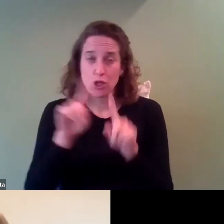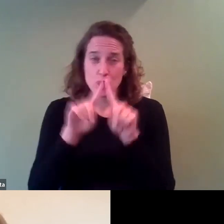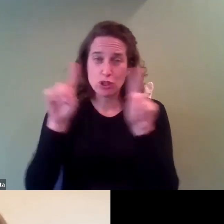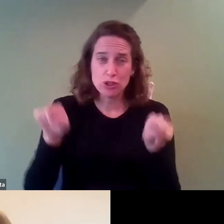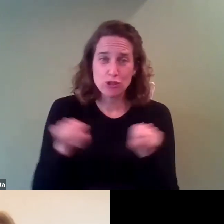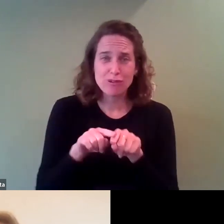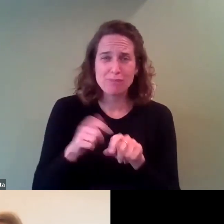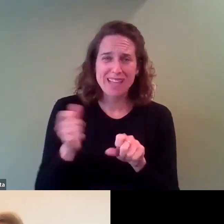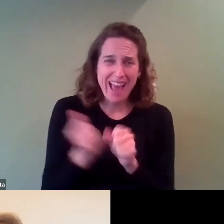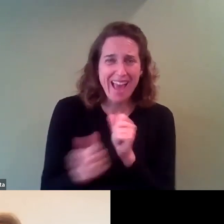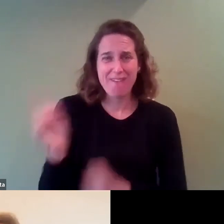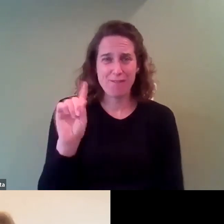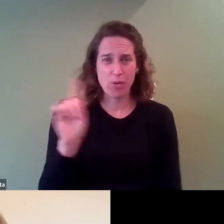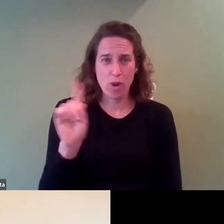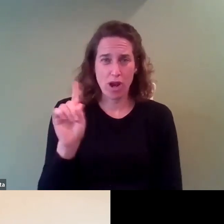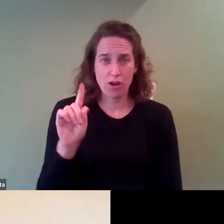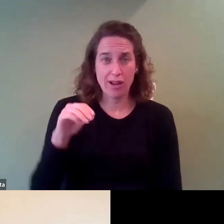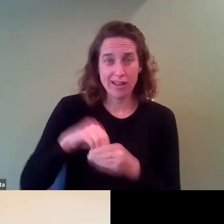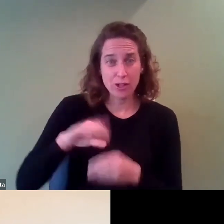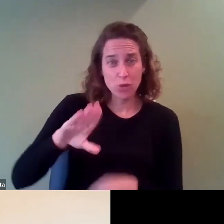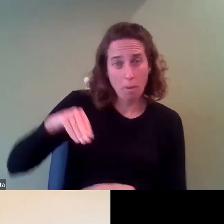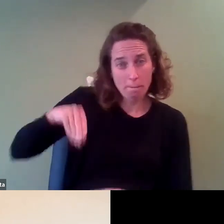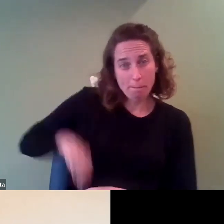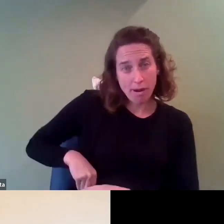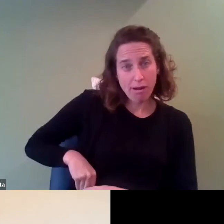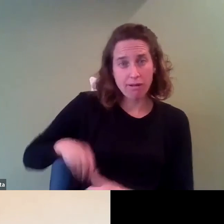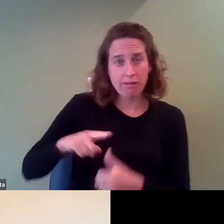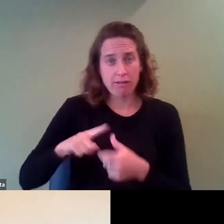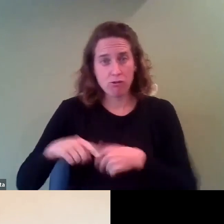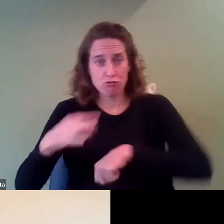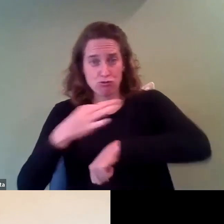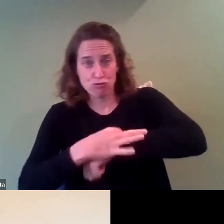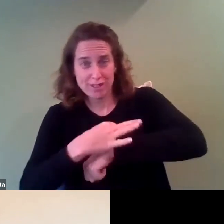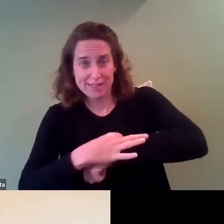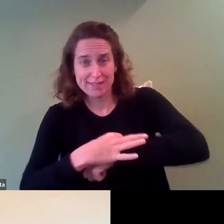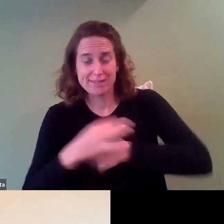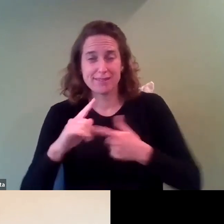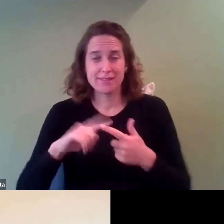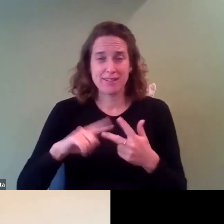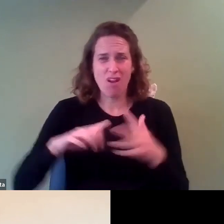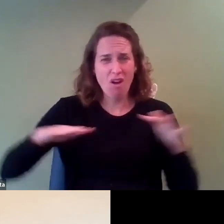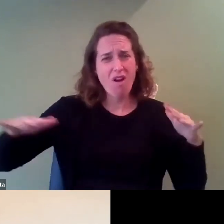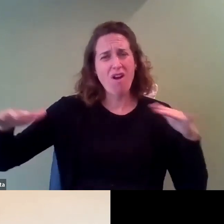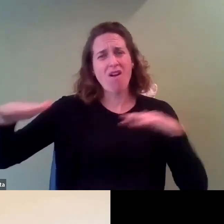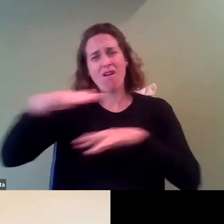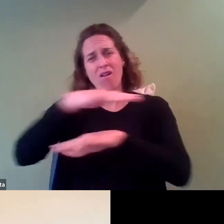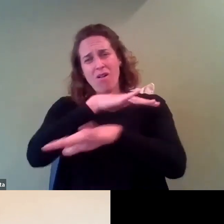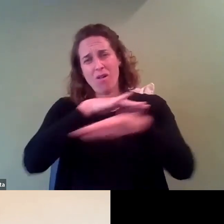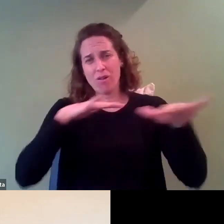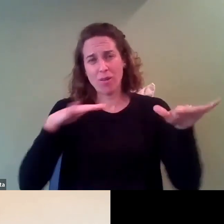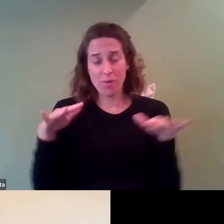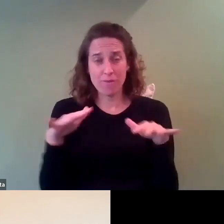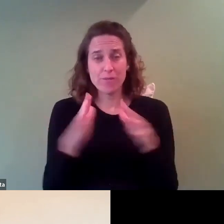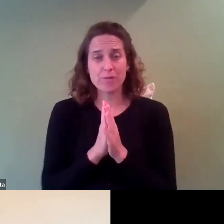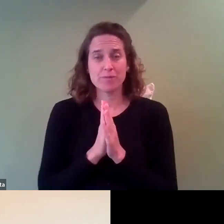environment we're in. We have screens in our pockets. We have them on our wrists. We live with screens all around us. So it is